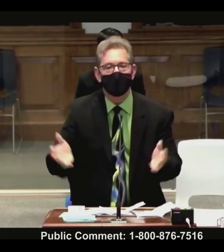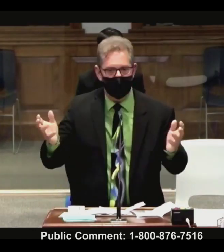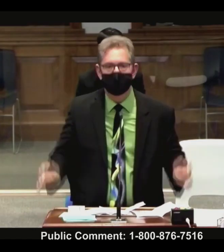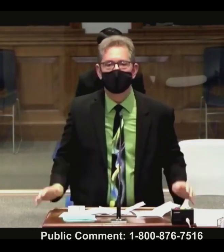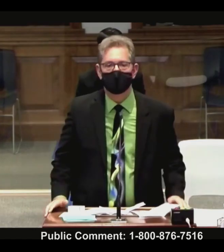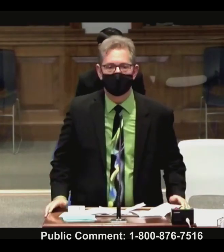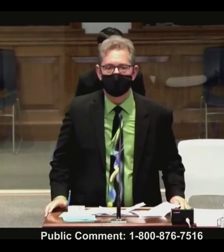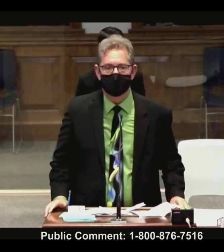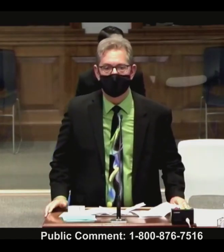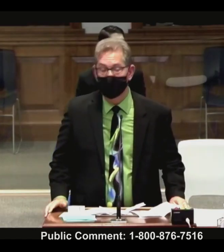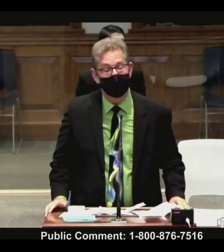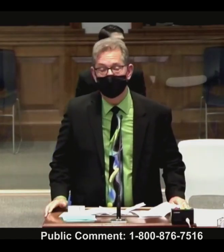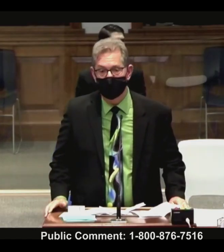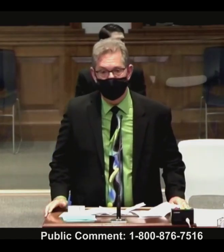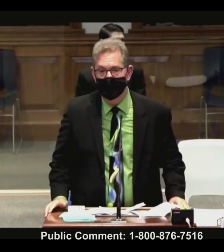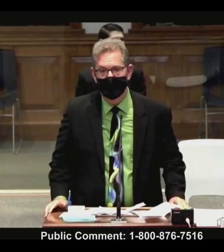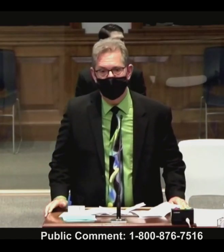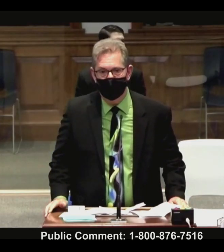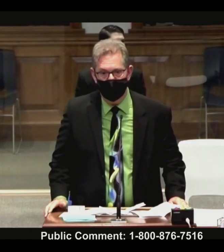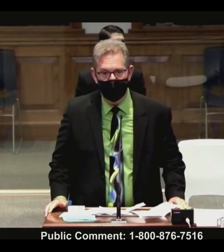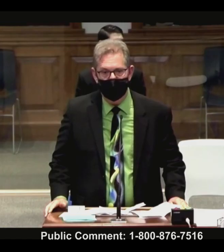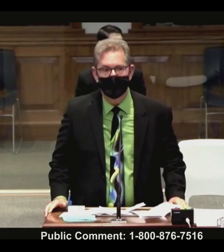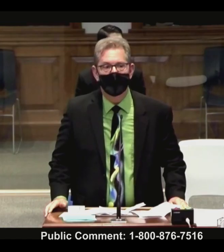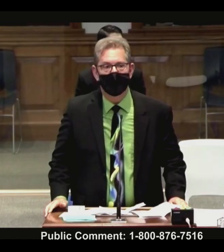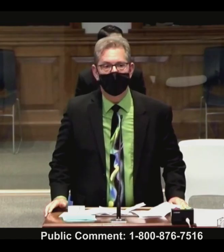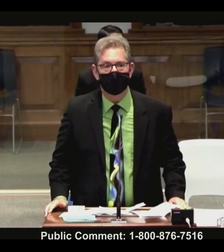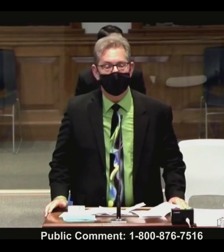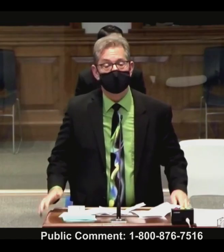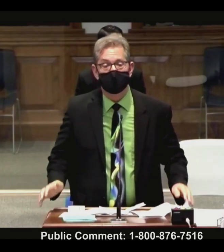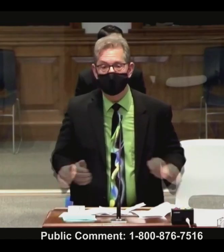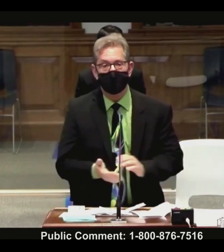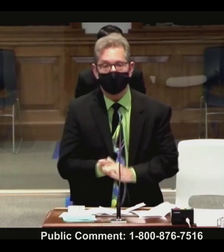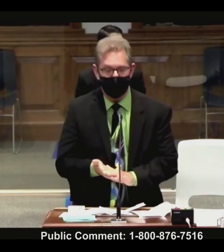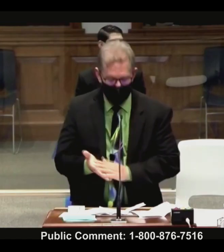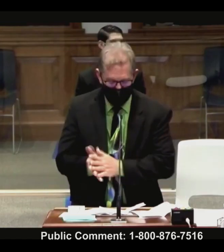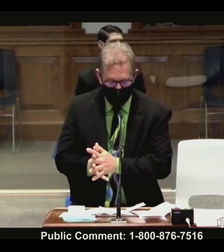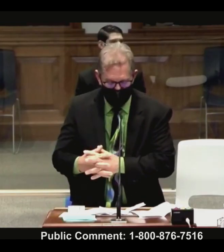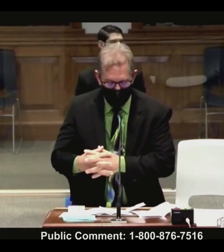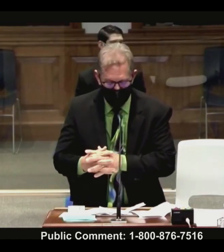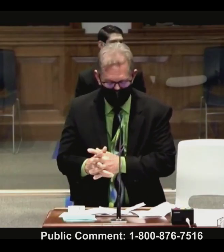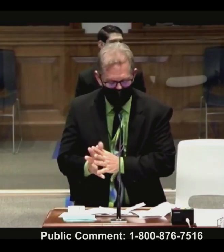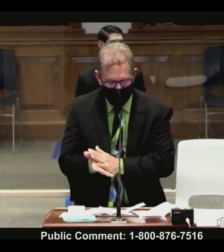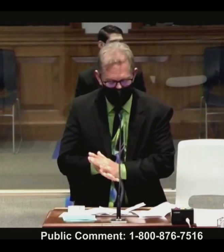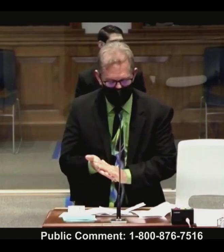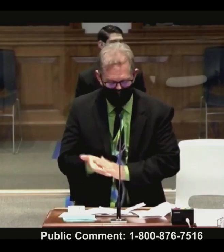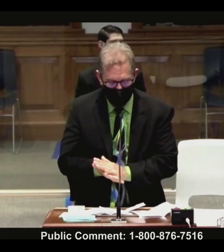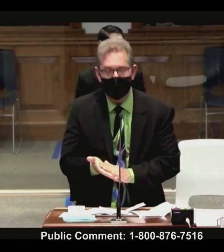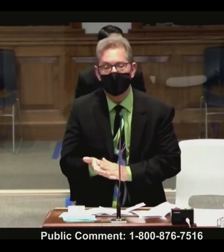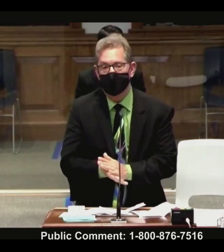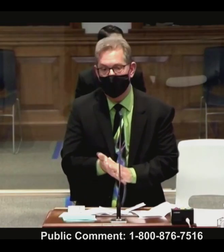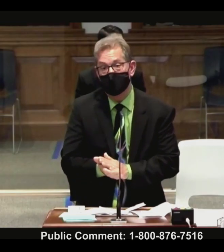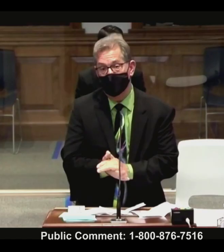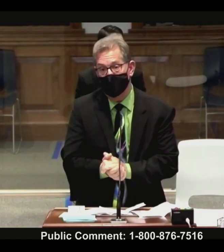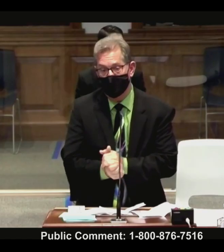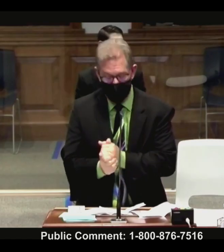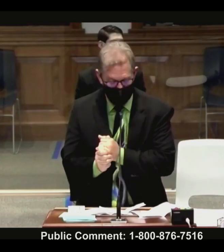migrated me to those things, and I love her for that. I just wish they both were here to see me graduate from the city and tell them how much I